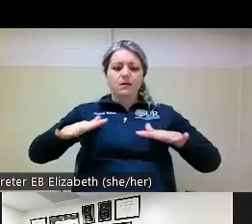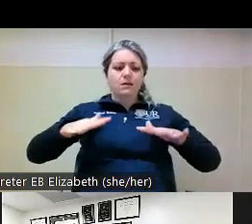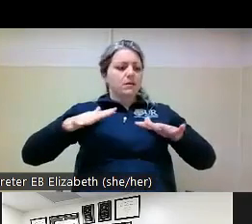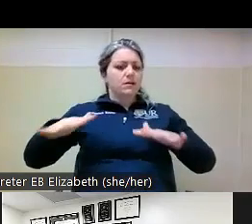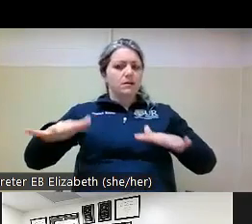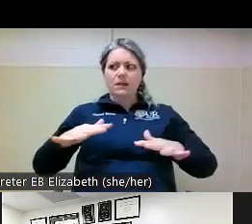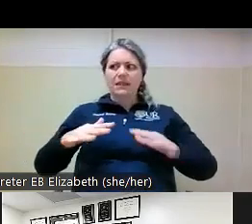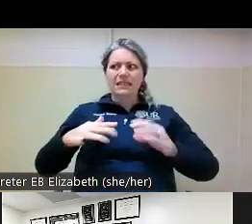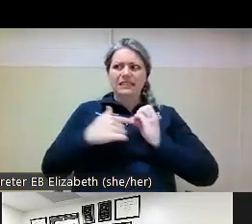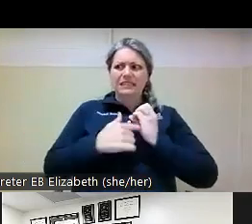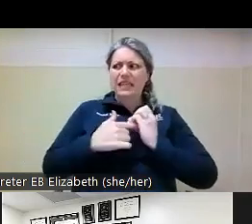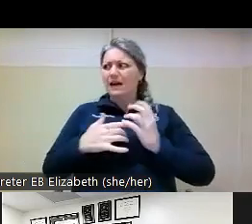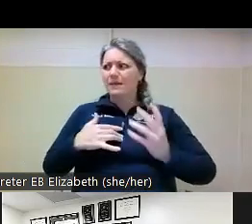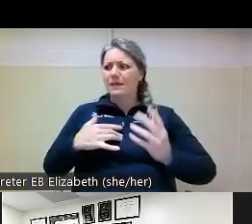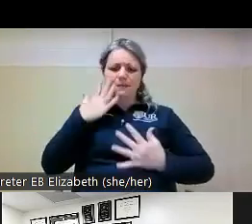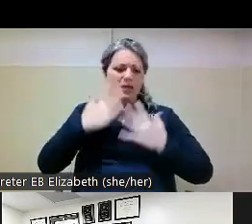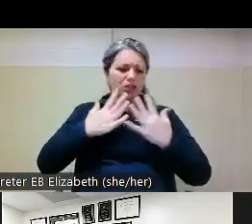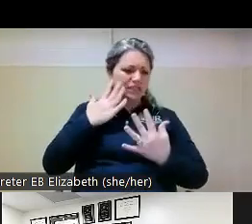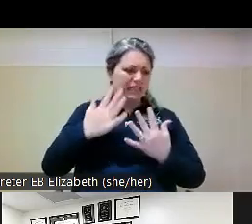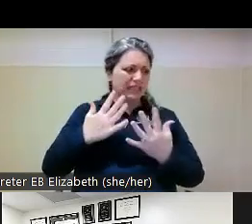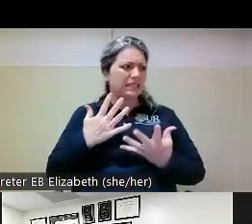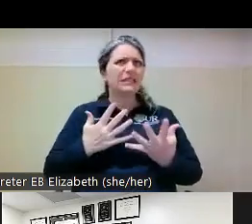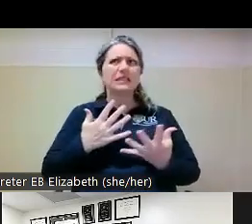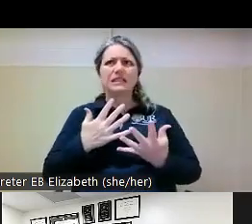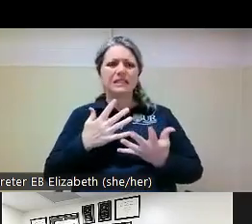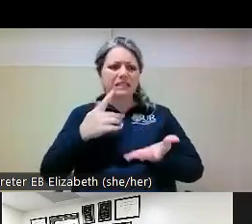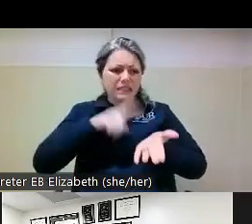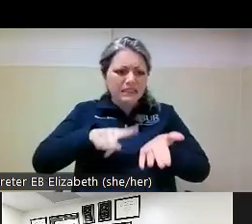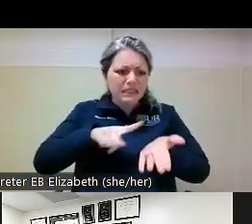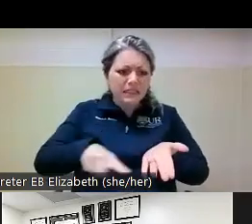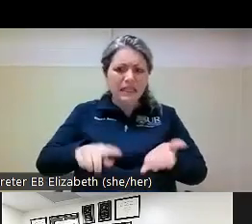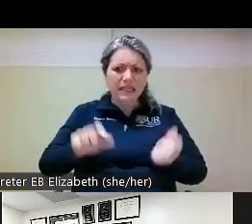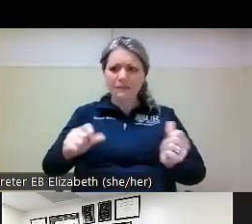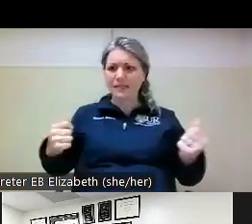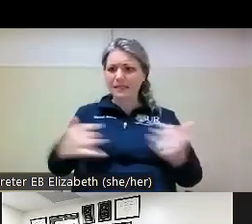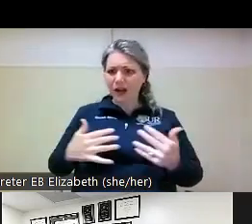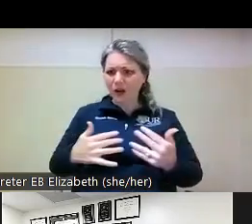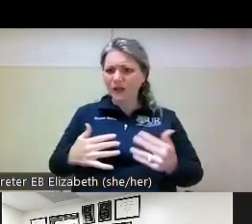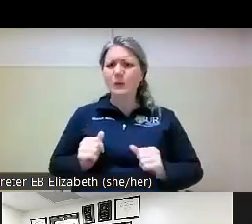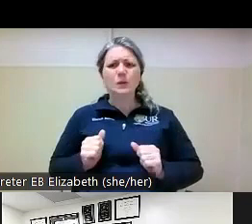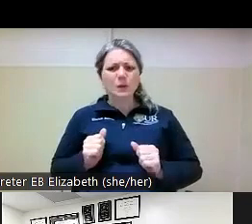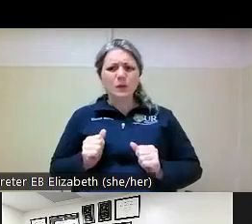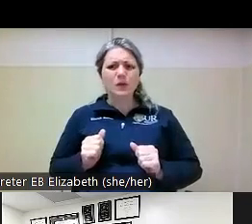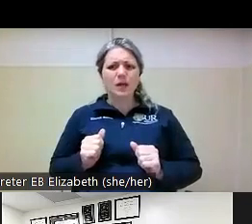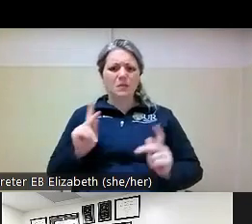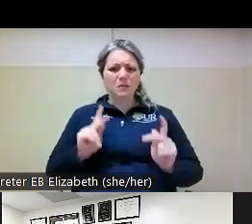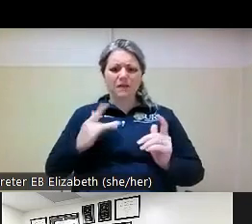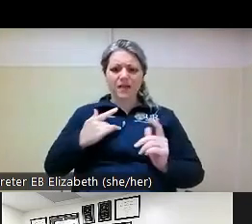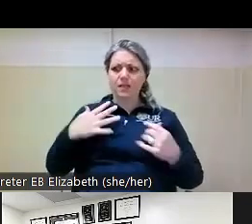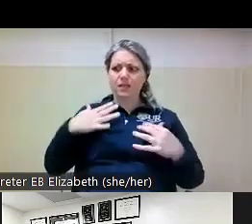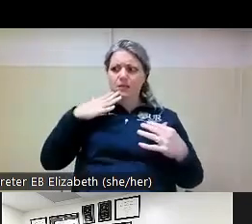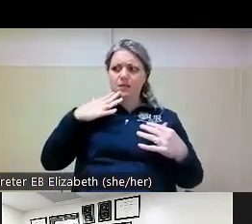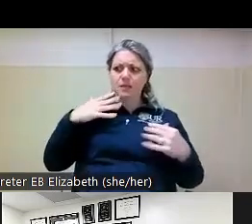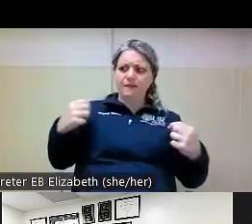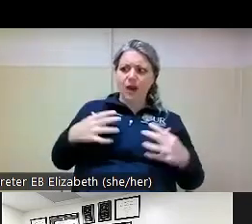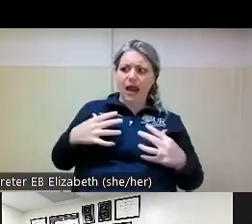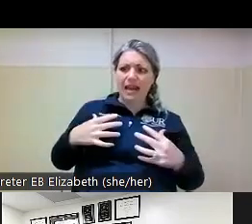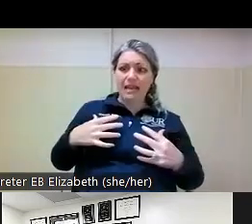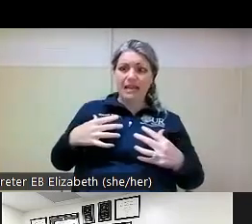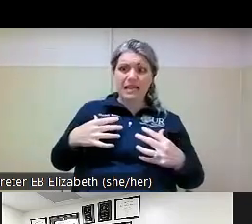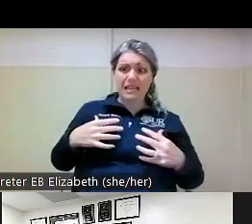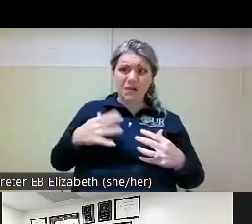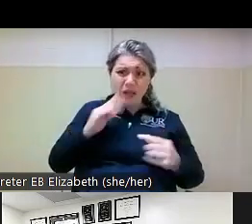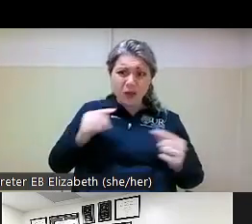this exam. It can be embarrassing. It can be scary. People can be afraid of having